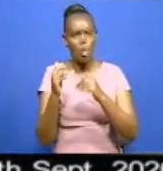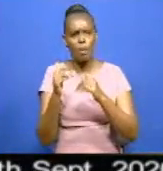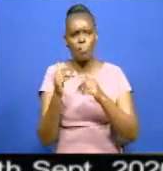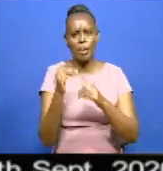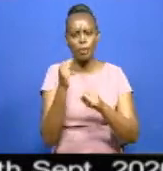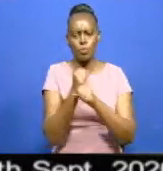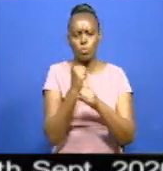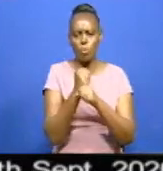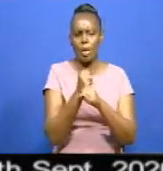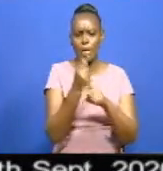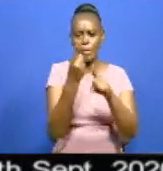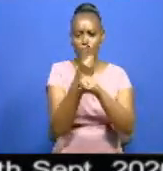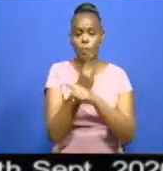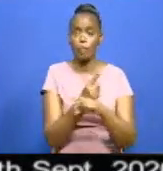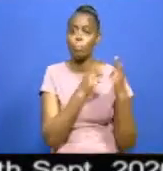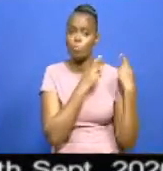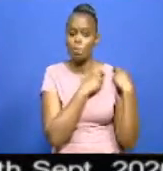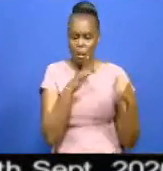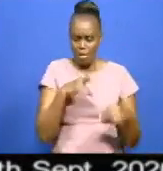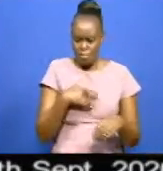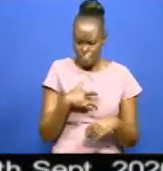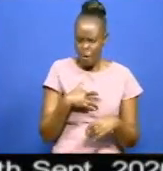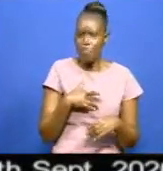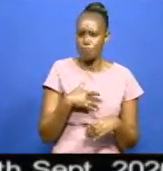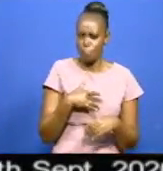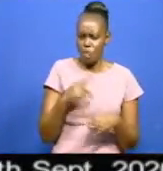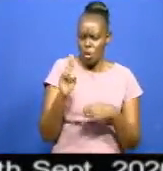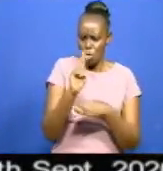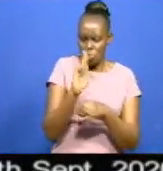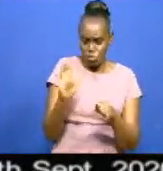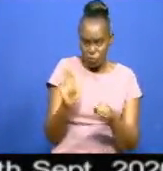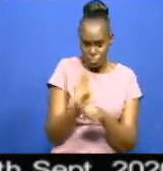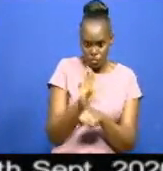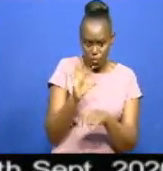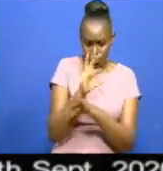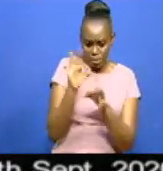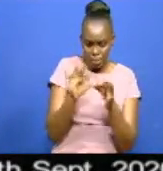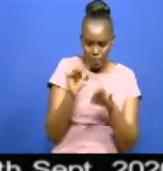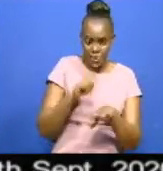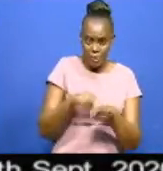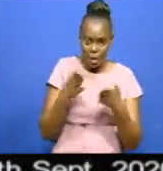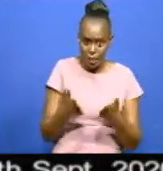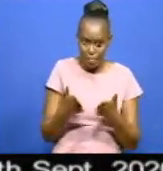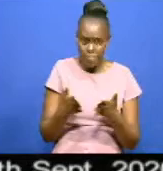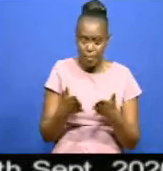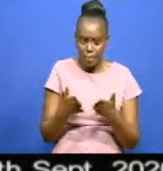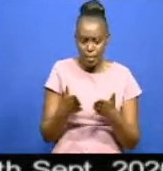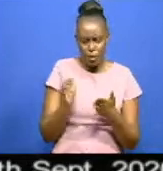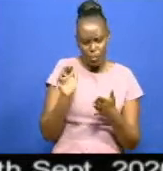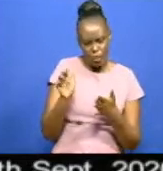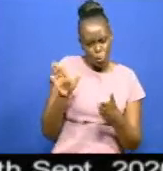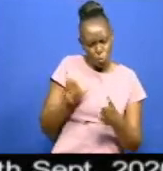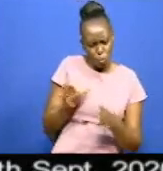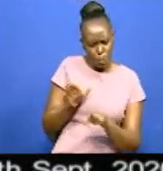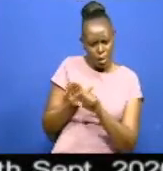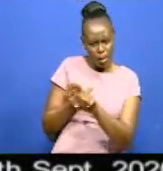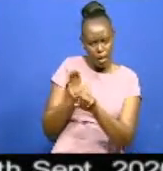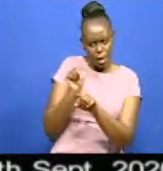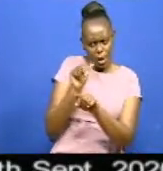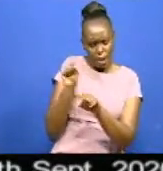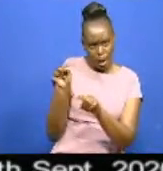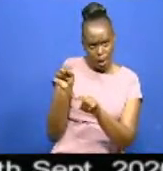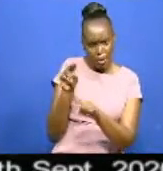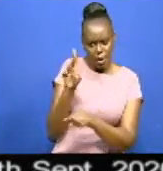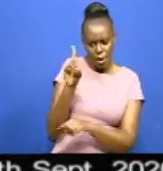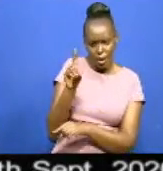roles. I feel that it is extremely useful that at this particular time we see Anne Deritu, who, Mr.